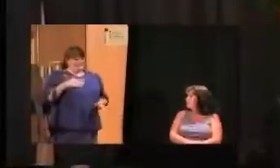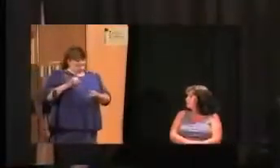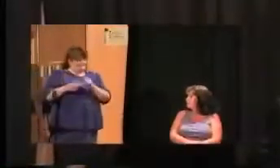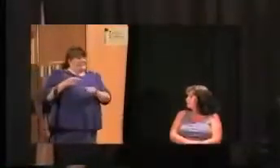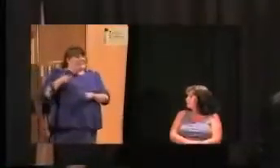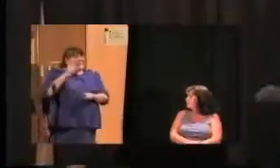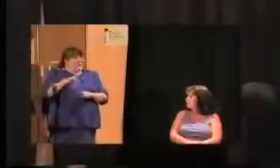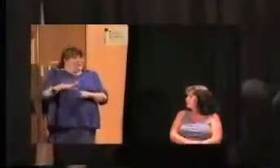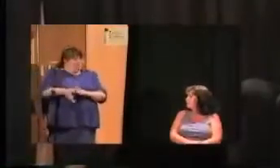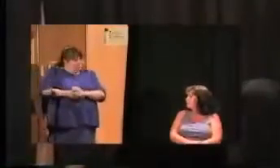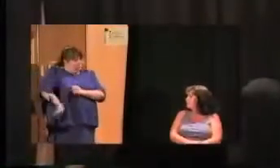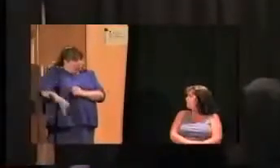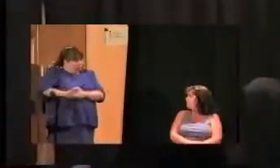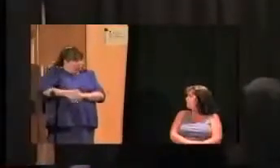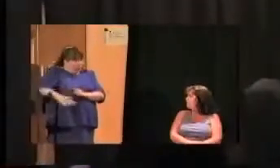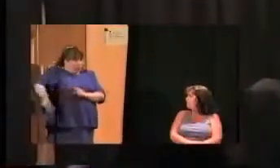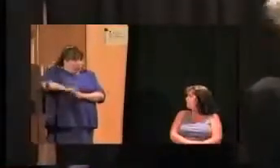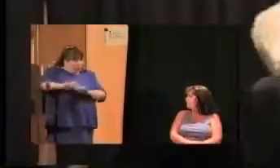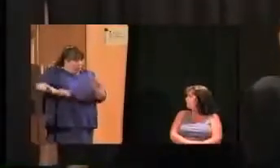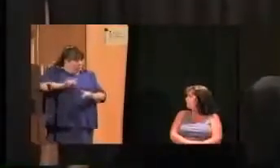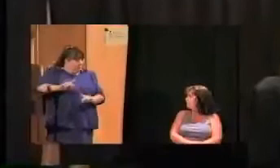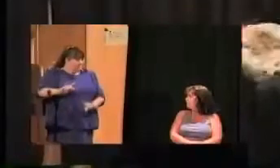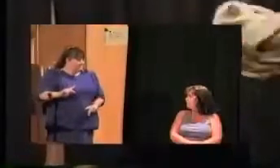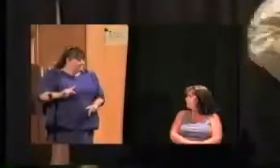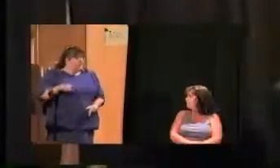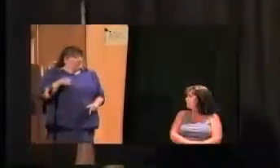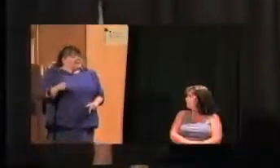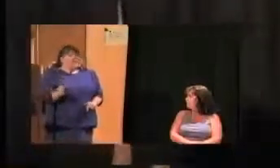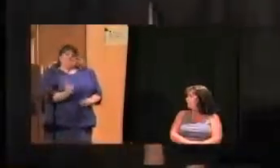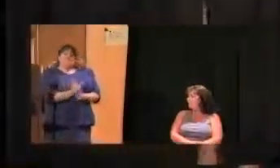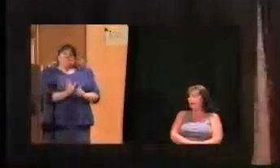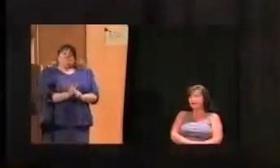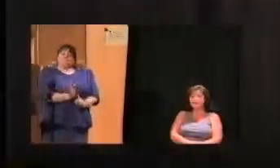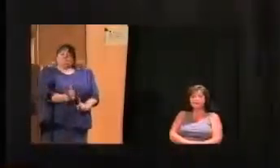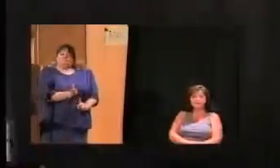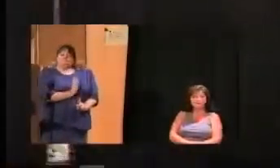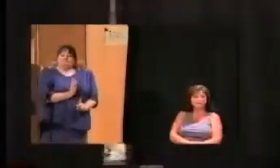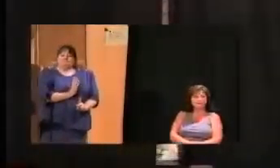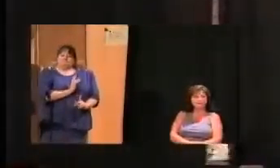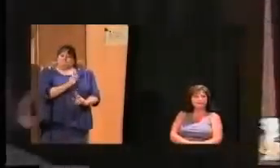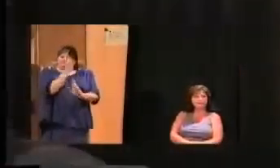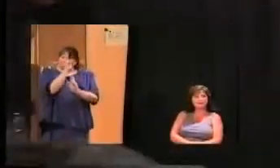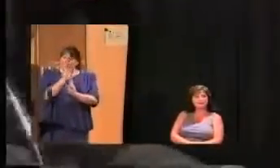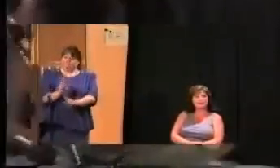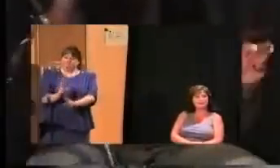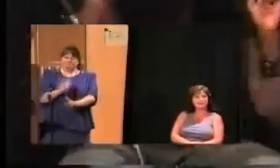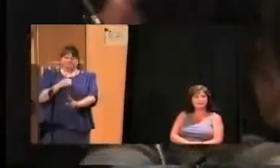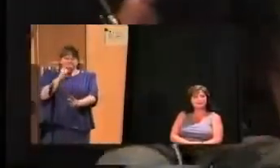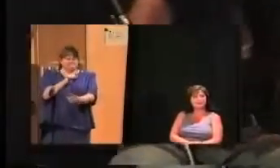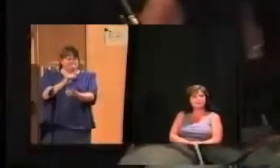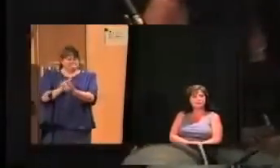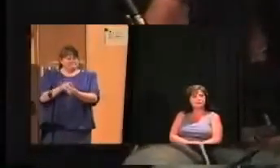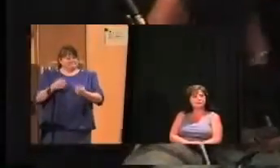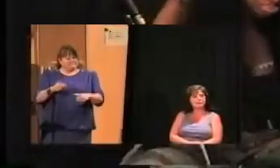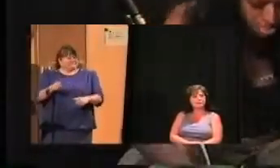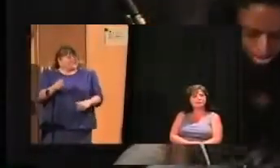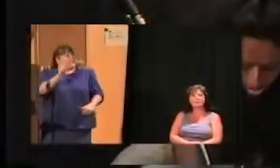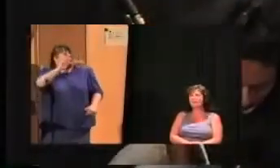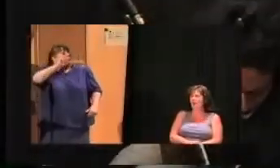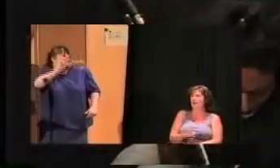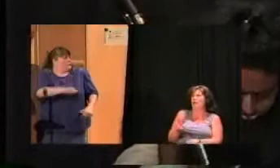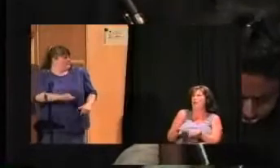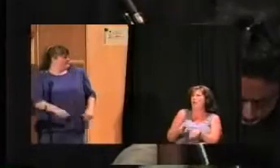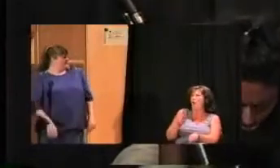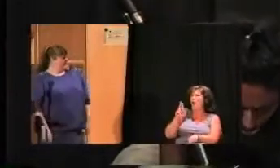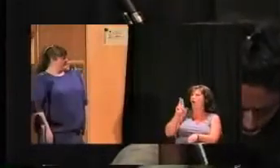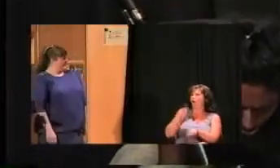is one person. He has got to be the most cultured and respectful person I have ever met. He just wouldn't. Of course